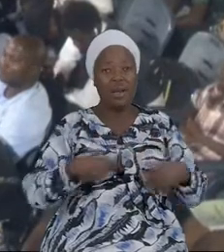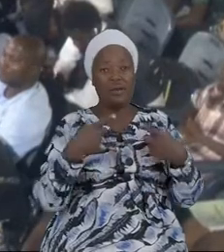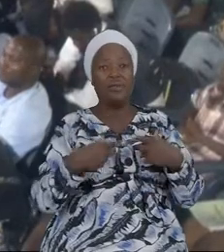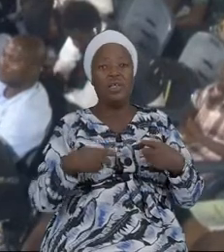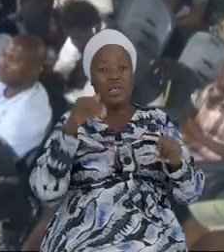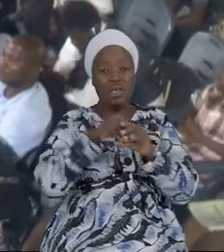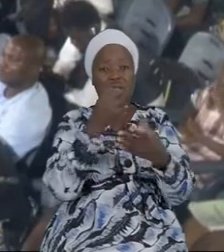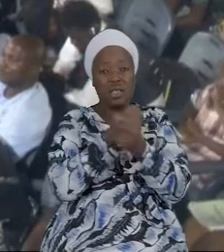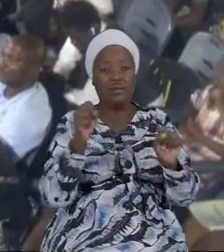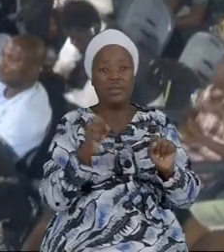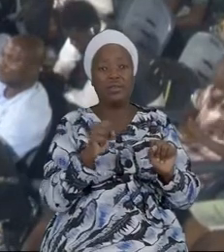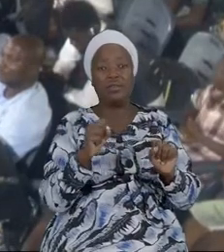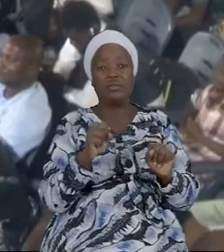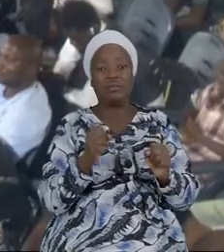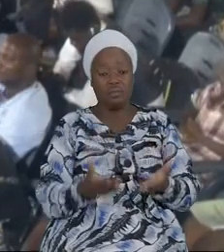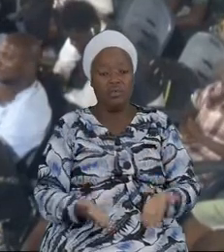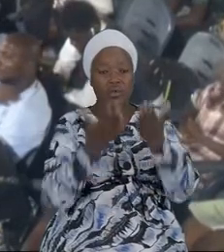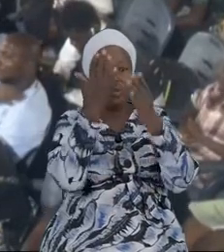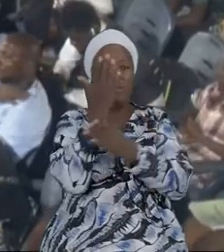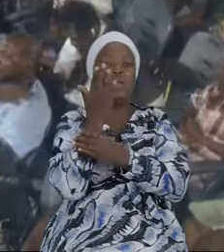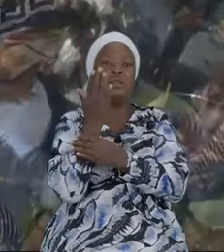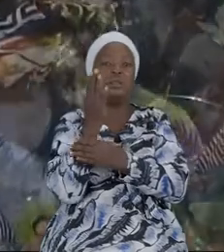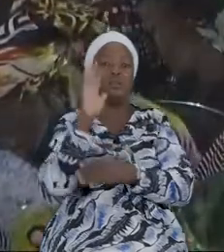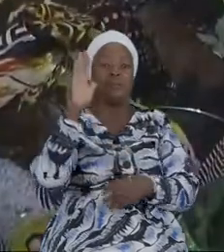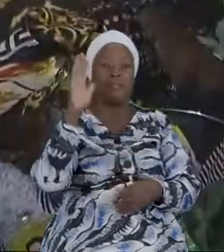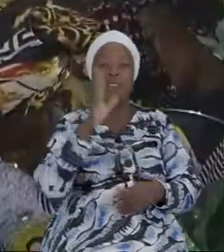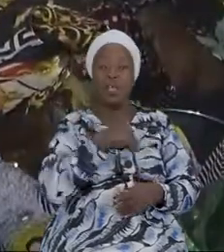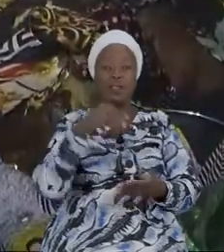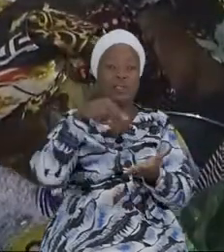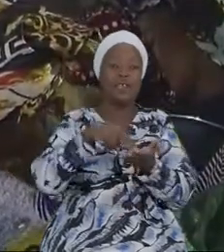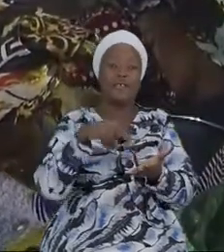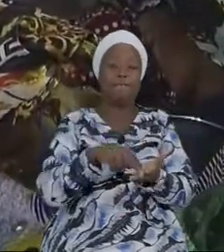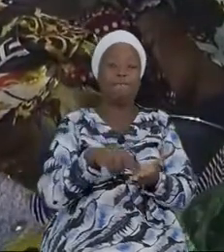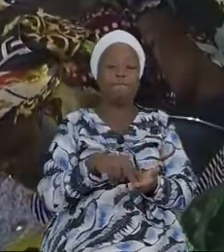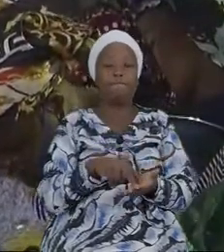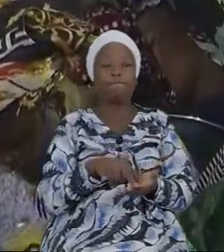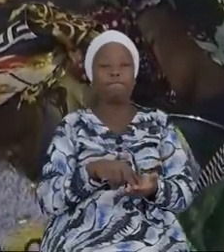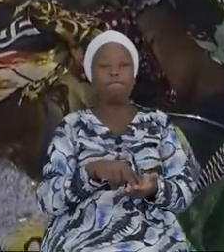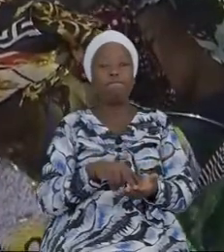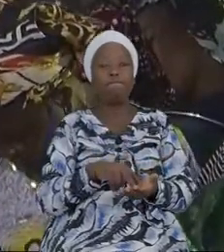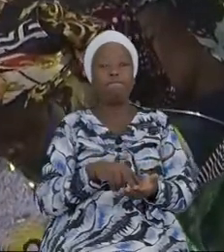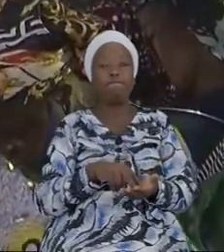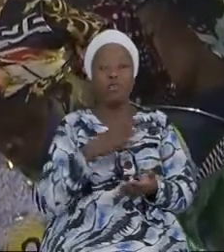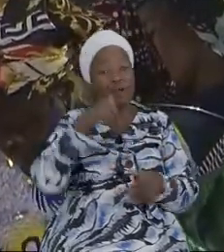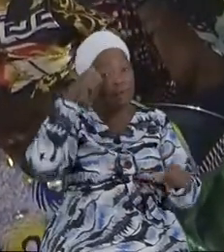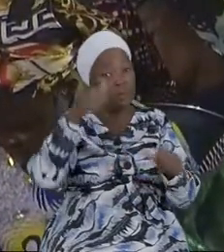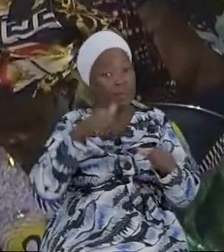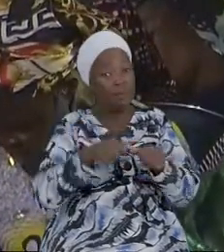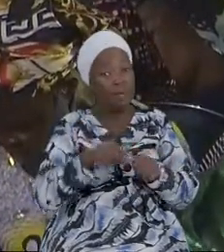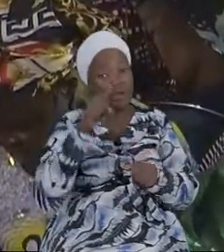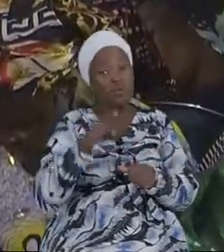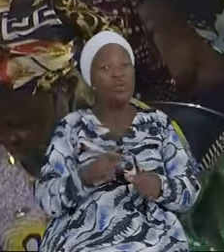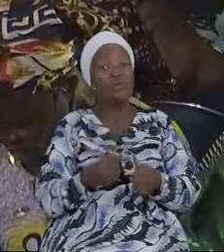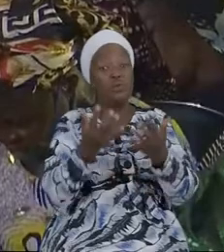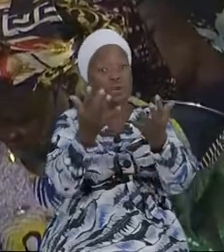is salvation. You raise up your hand and you stand up. And remember, you